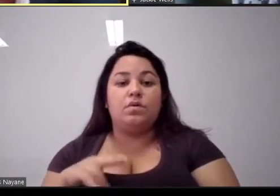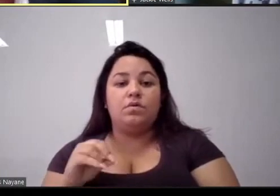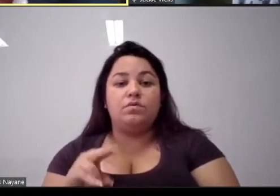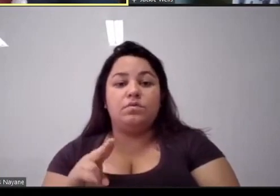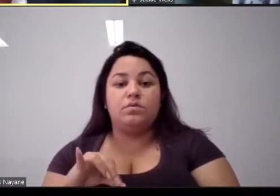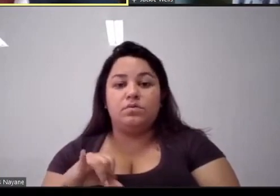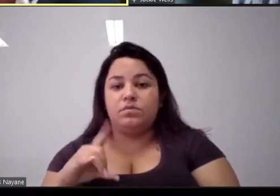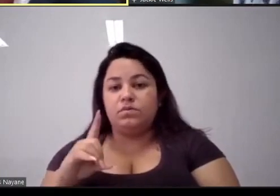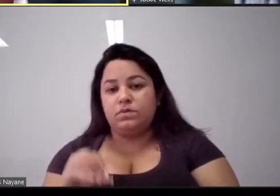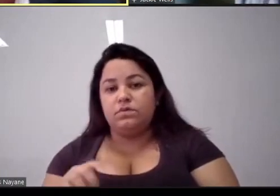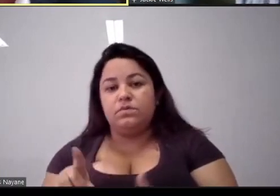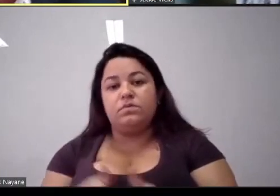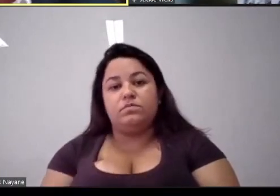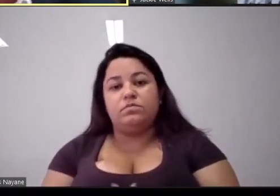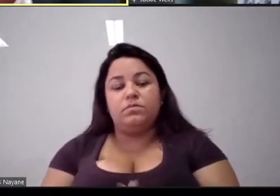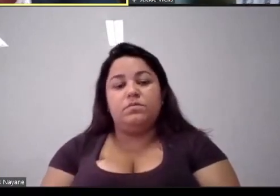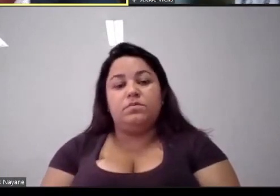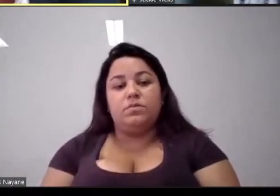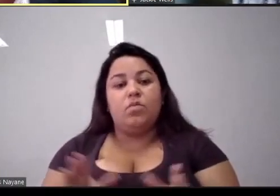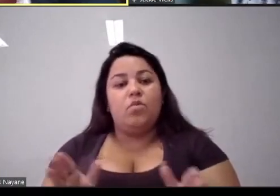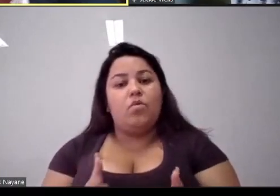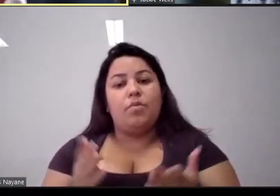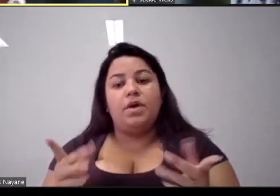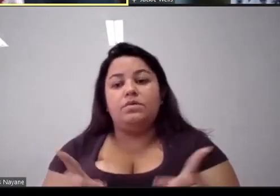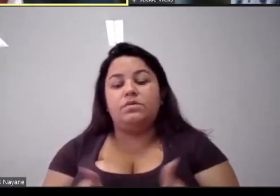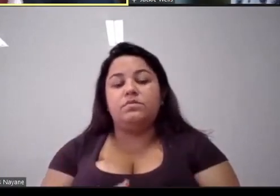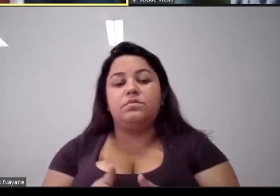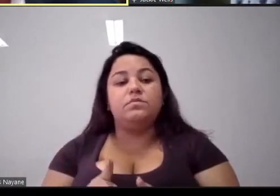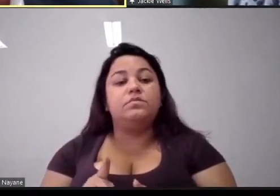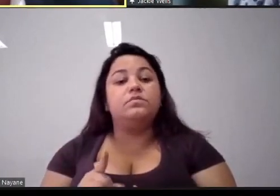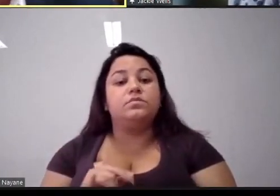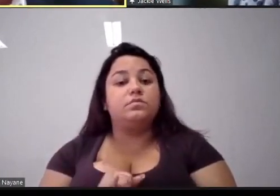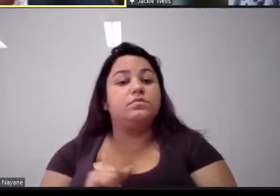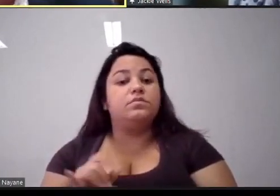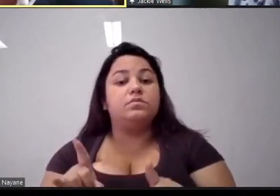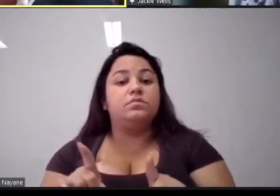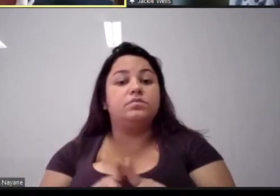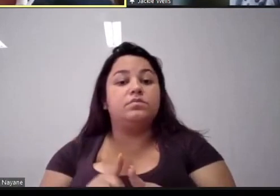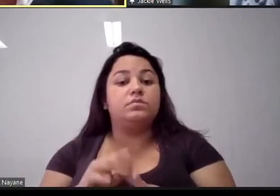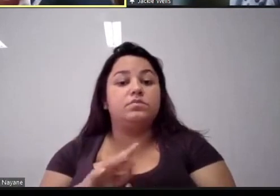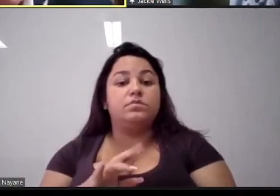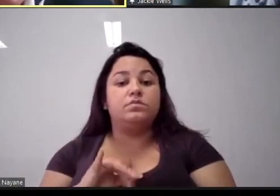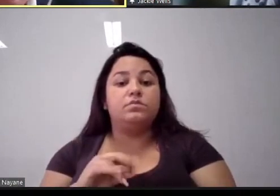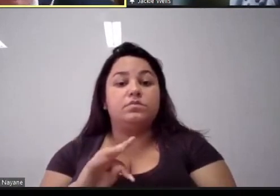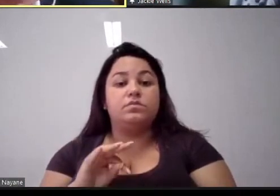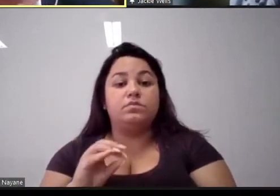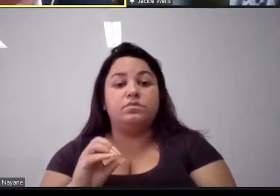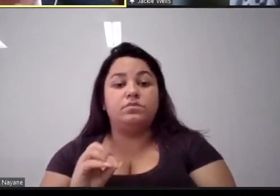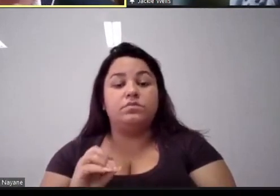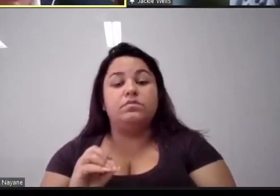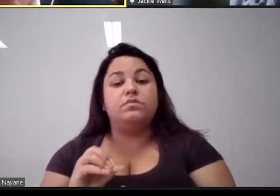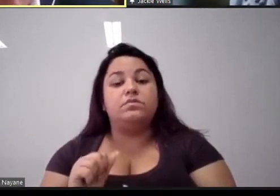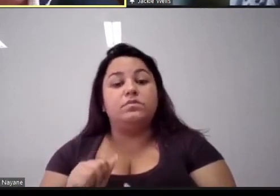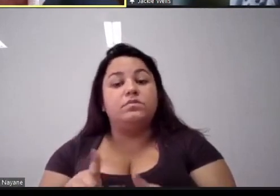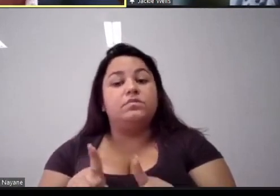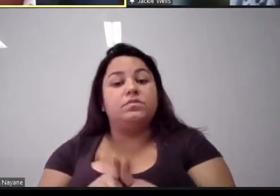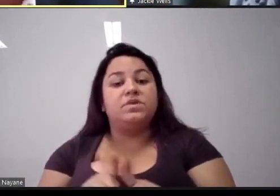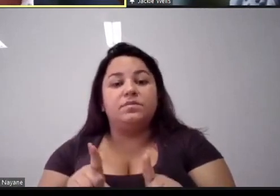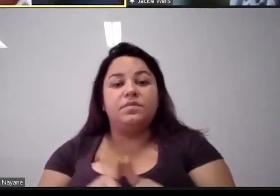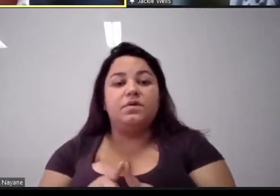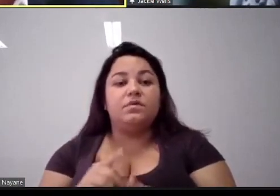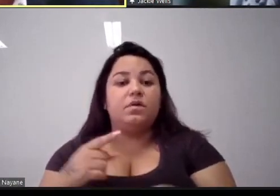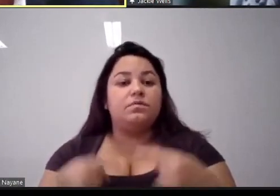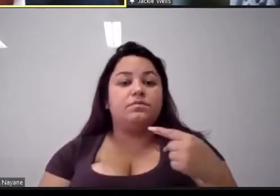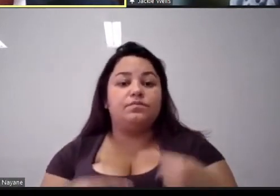the United Kingdom model and all the structure and taxation scheme